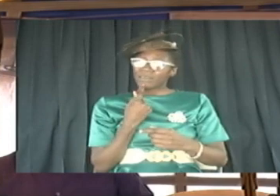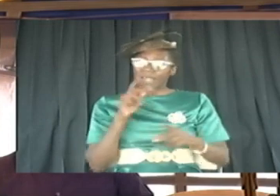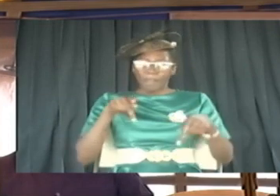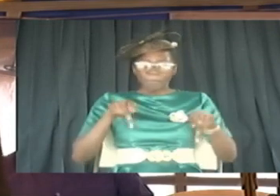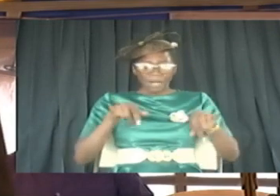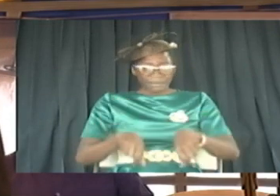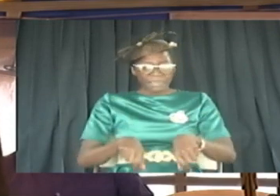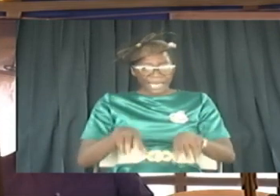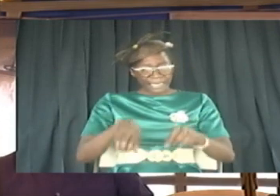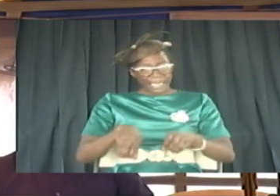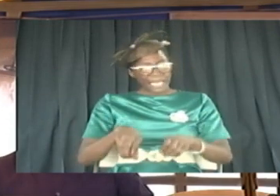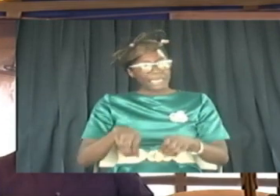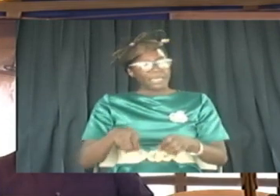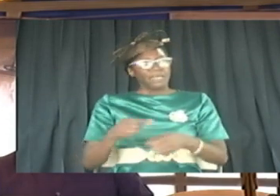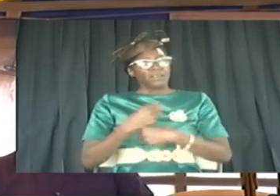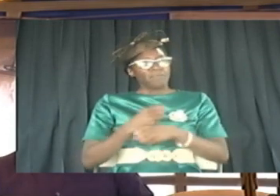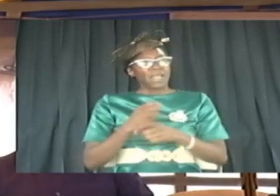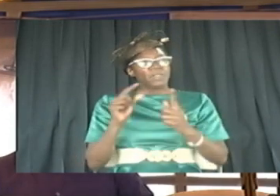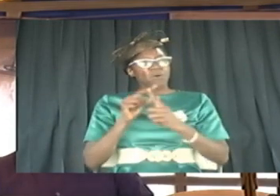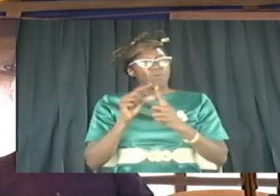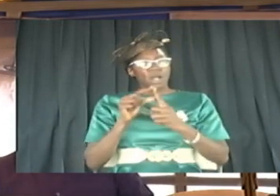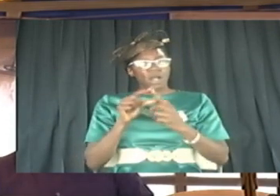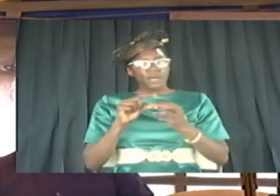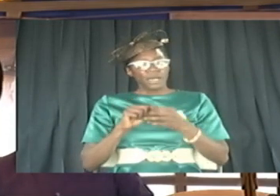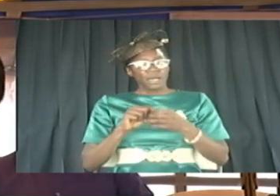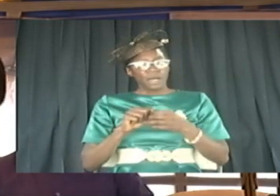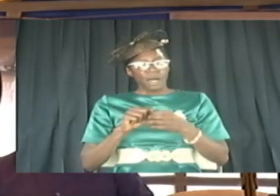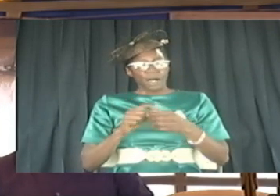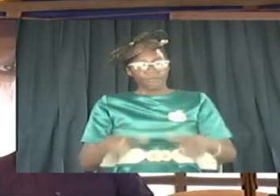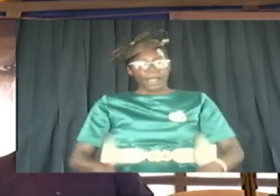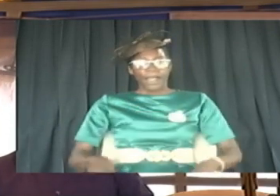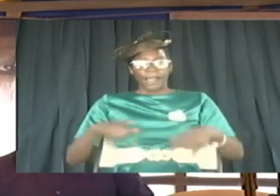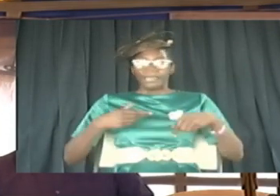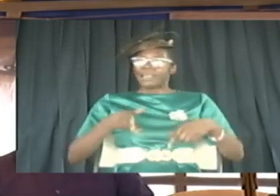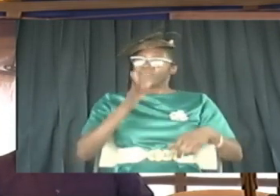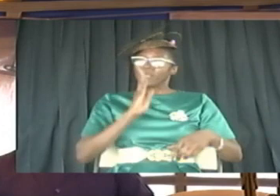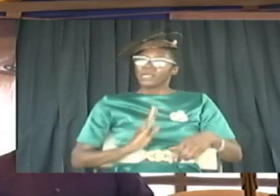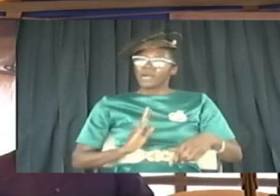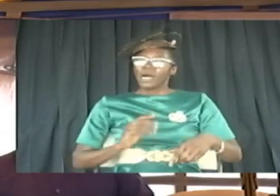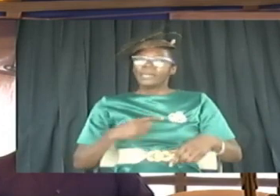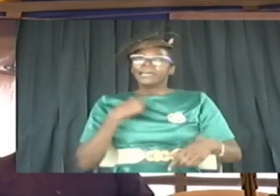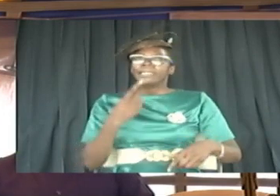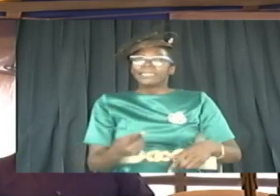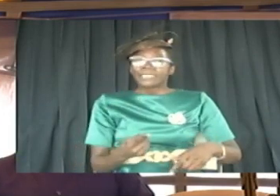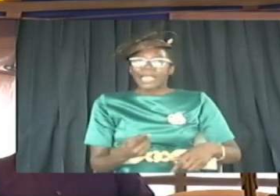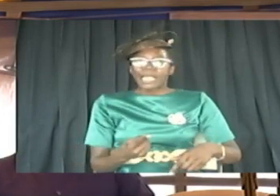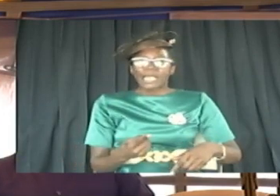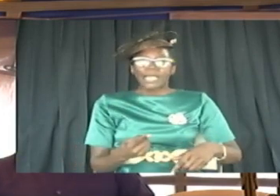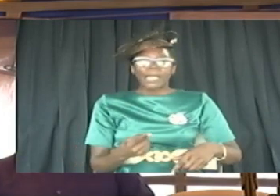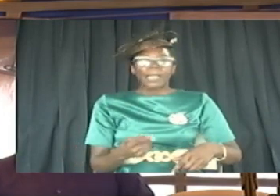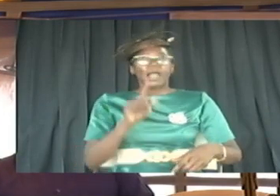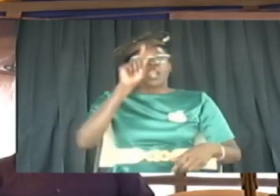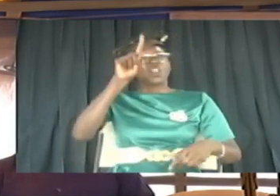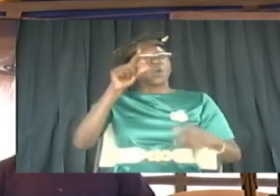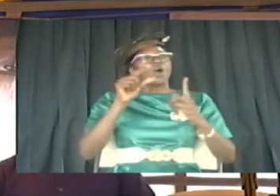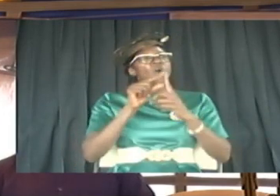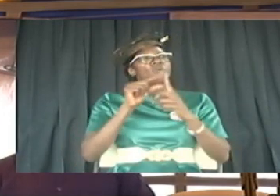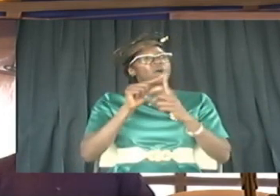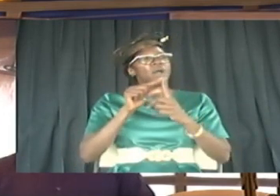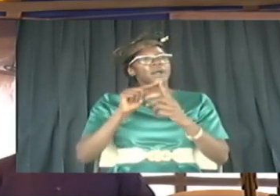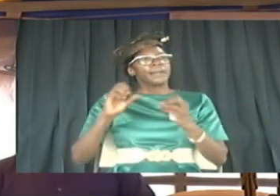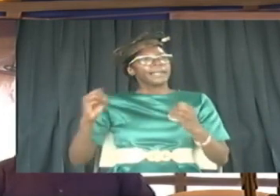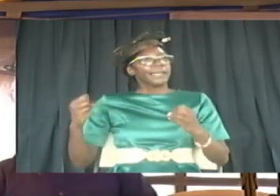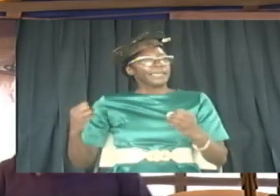with the word of the living God, the persons who said, thy word is a lamp unto my feet